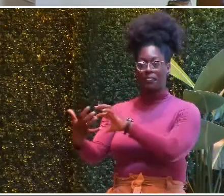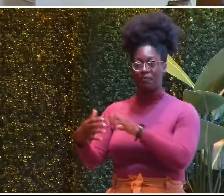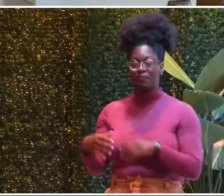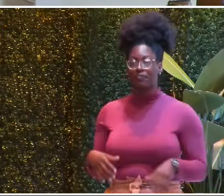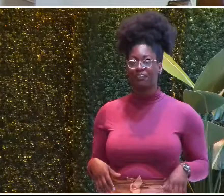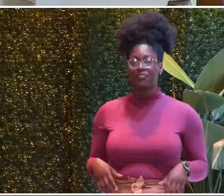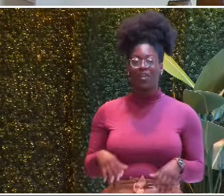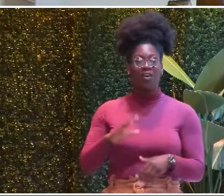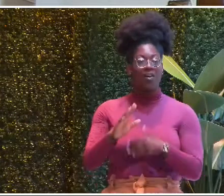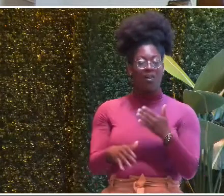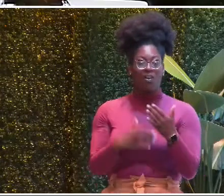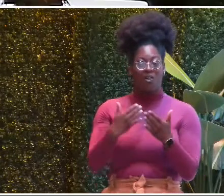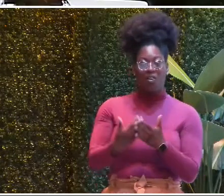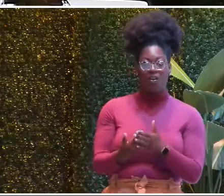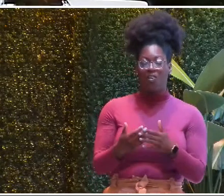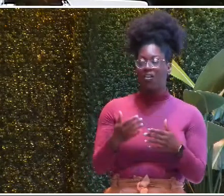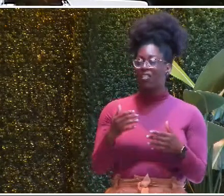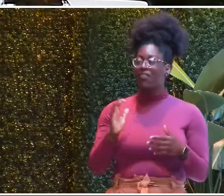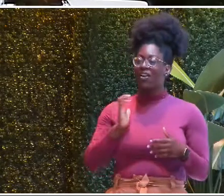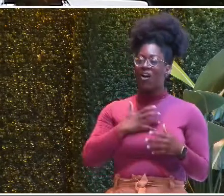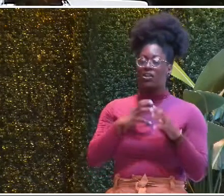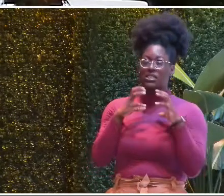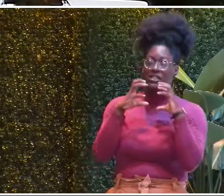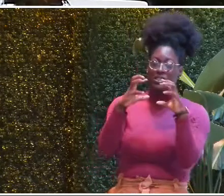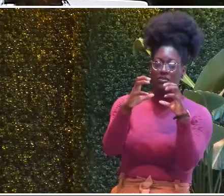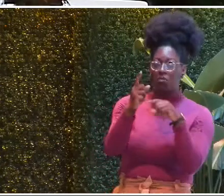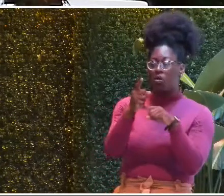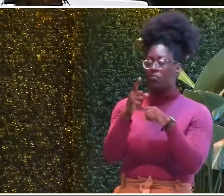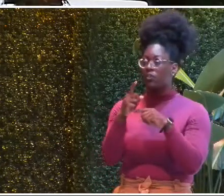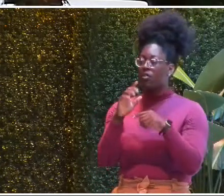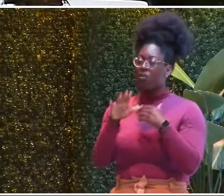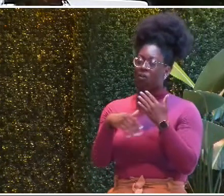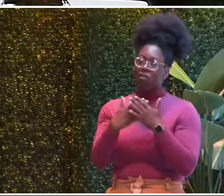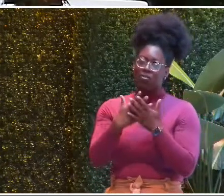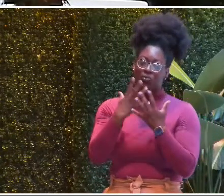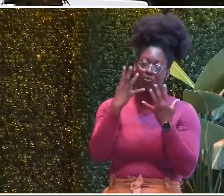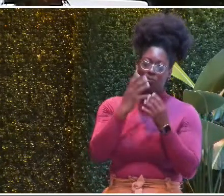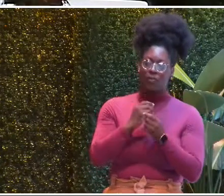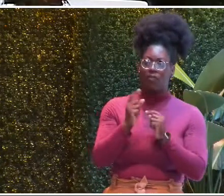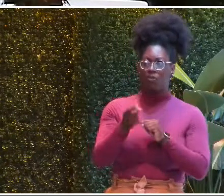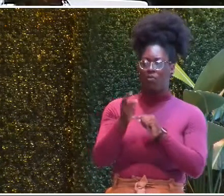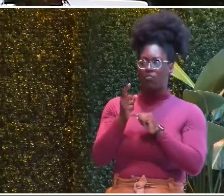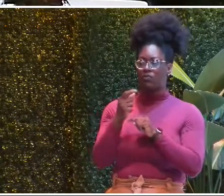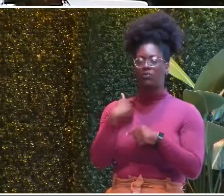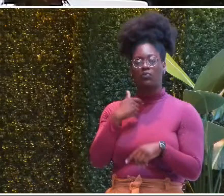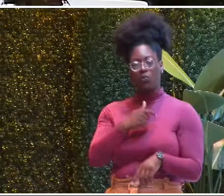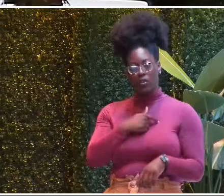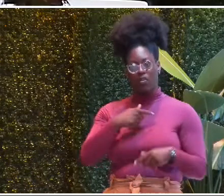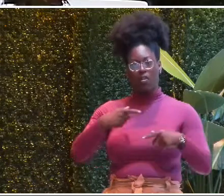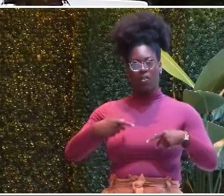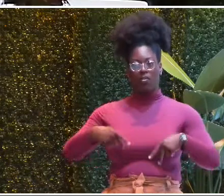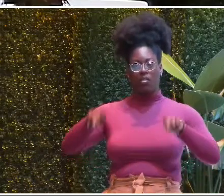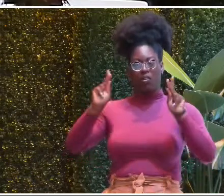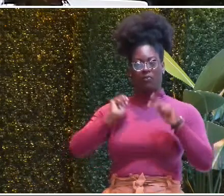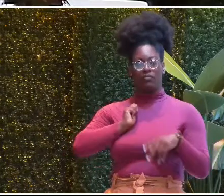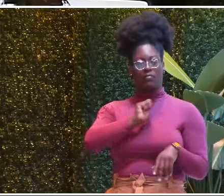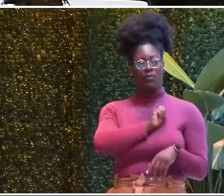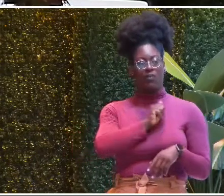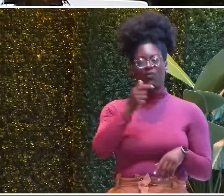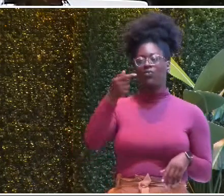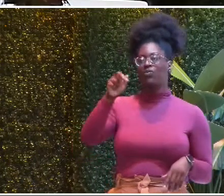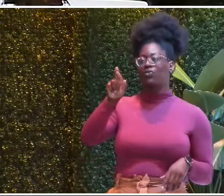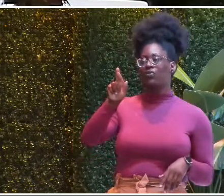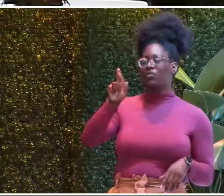all those tense moments or beautiful moments, we are allowing ourselves the grace to be transformed. And now I'm thinking of